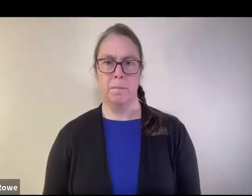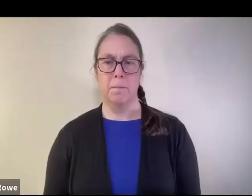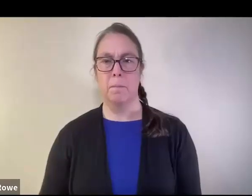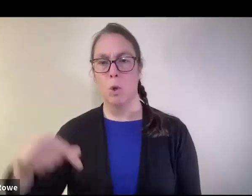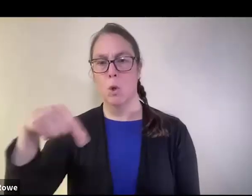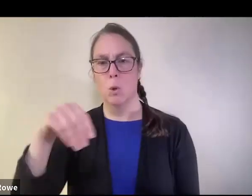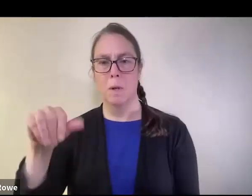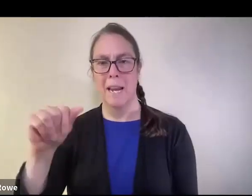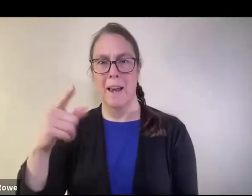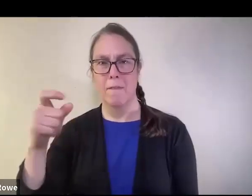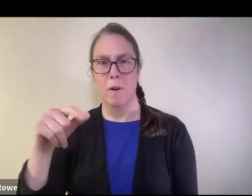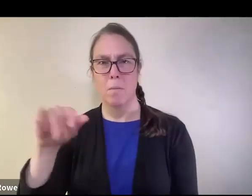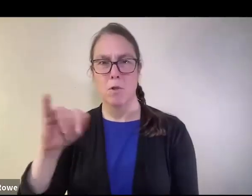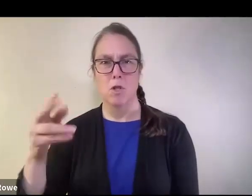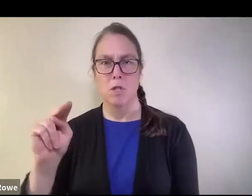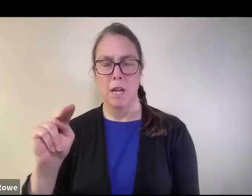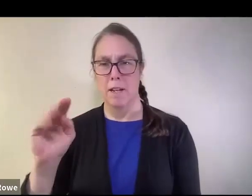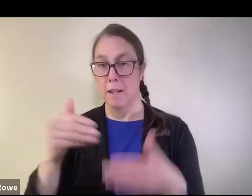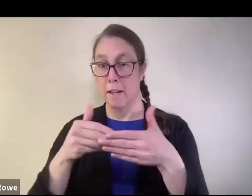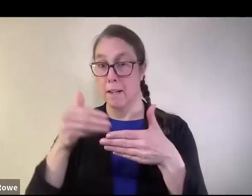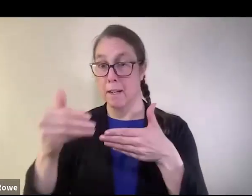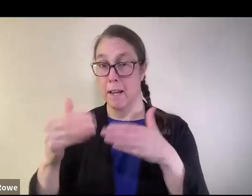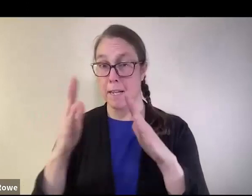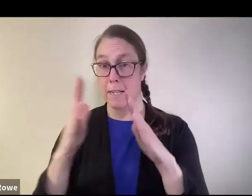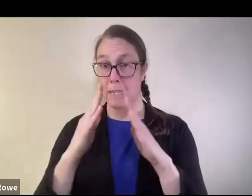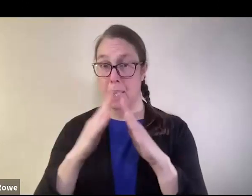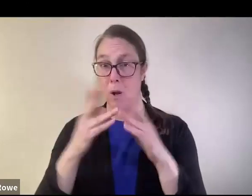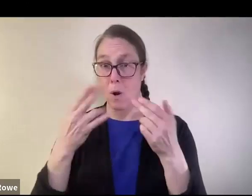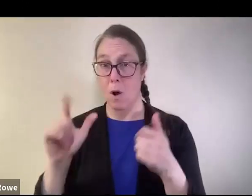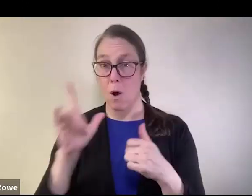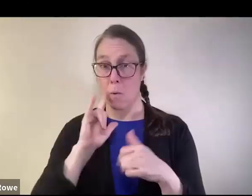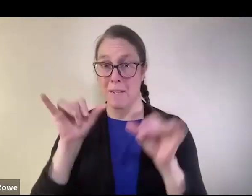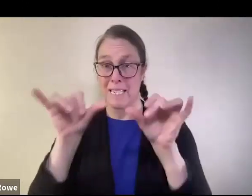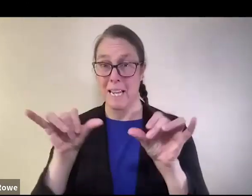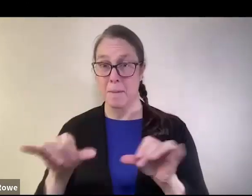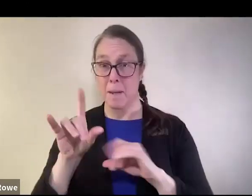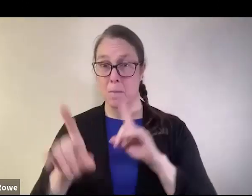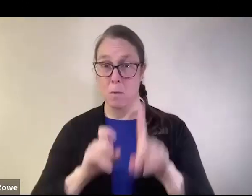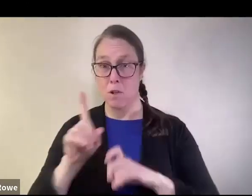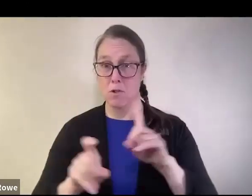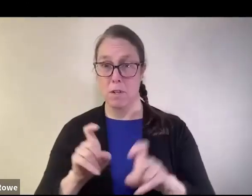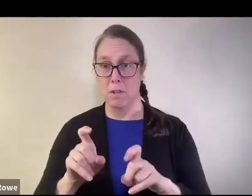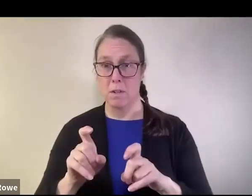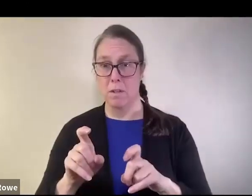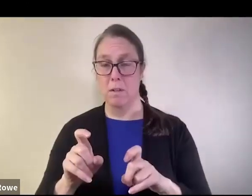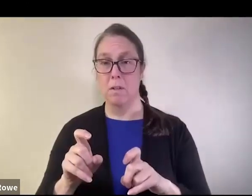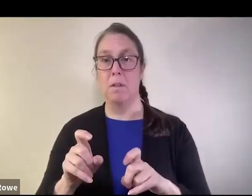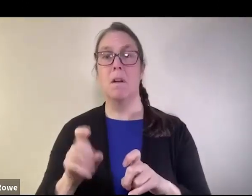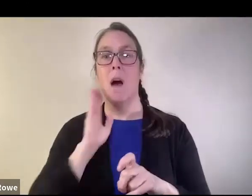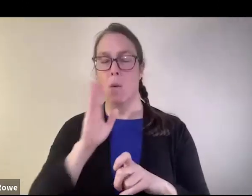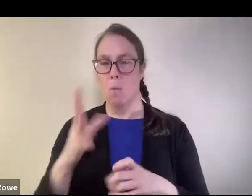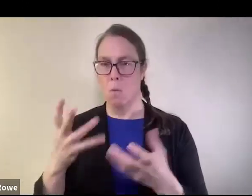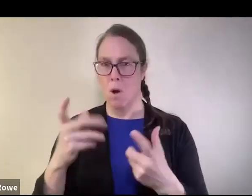Q&A for Jan. Are the next town halls going to be the same questions? I would really like to speak to someone about